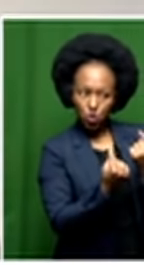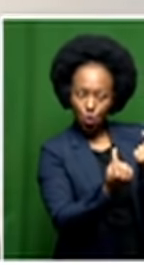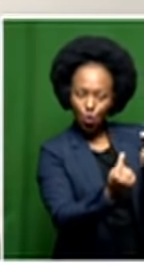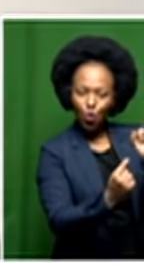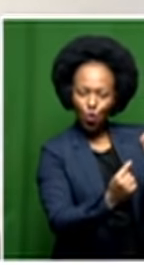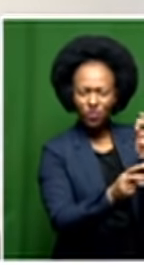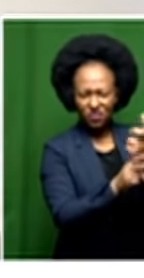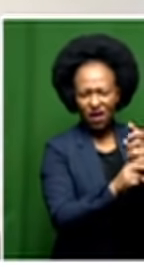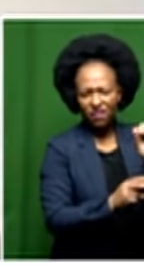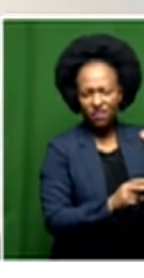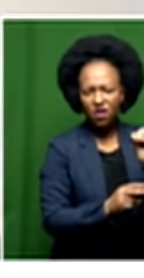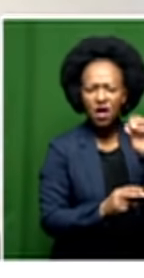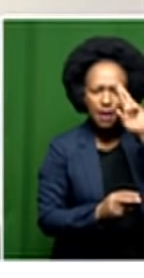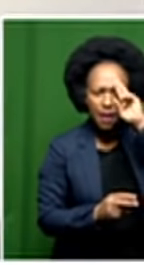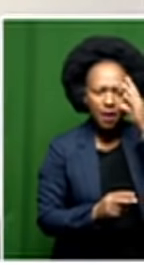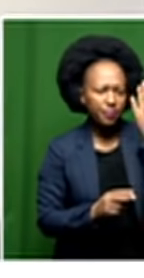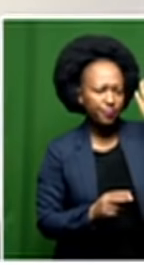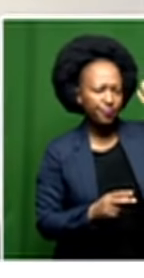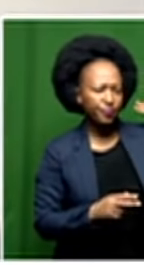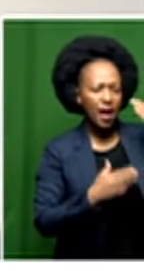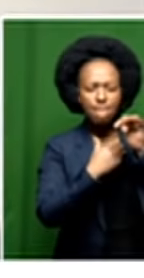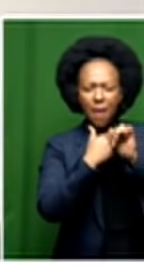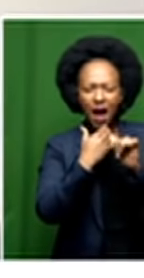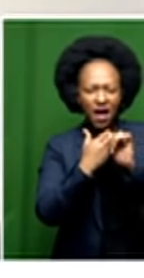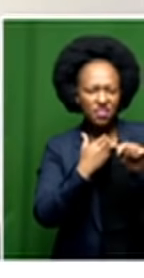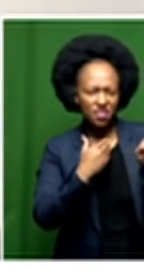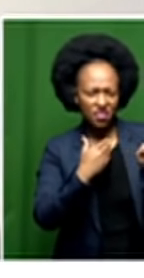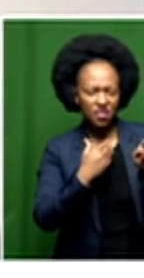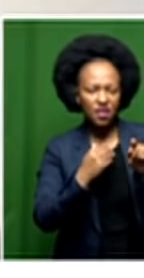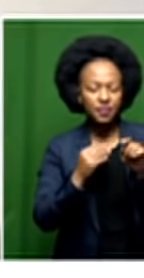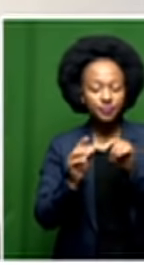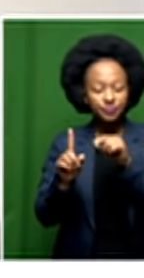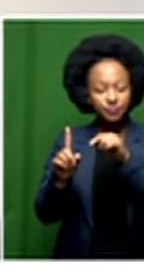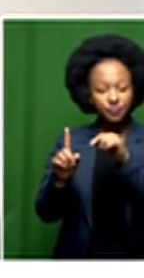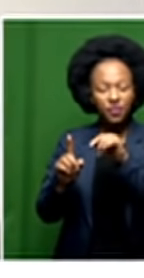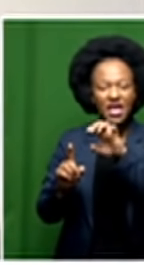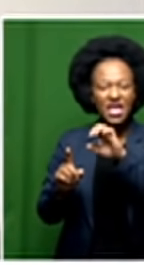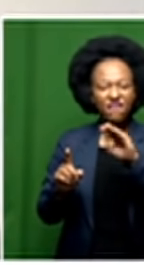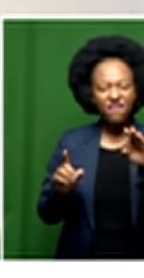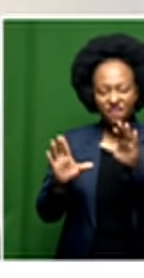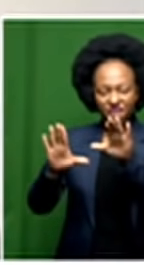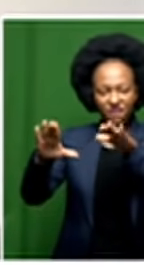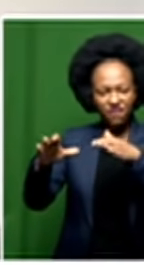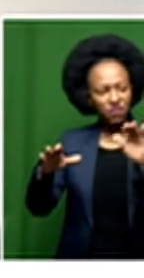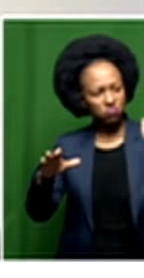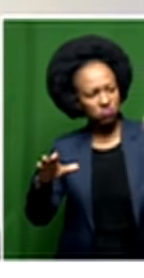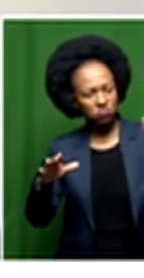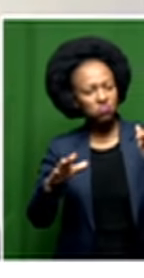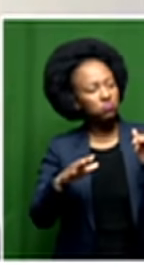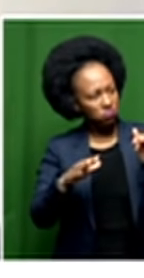that months ago, many months ago, the EFF asked for the elections to be